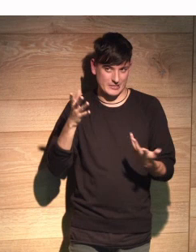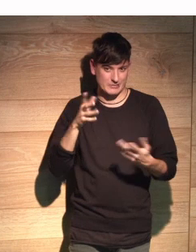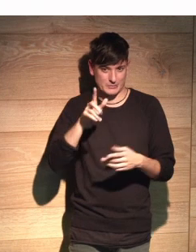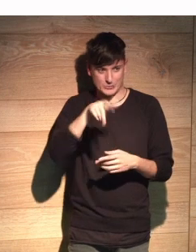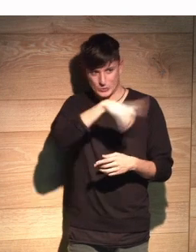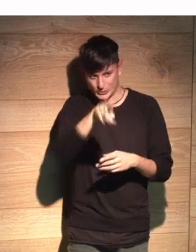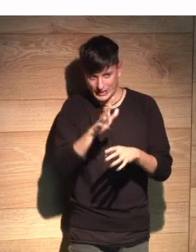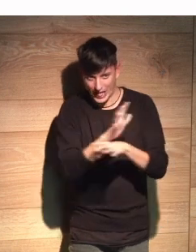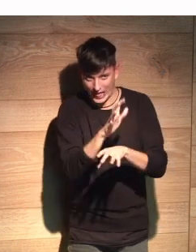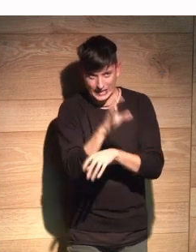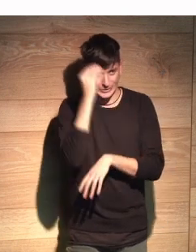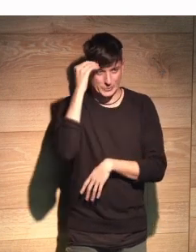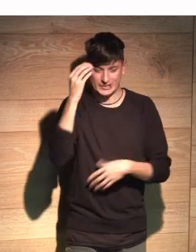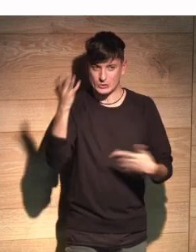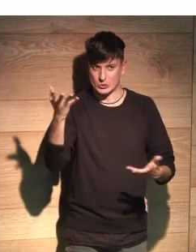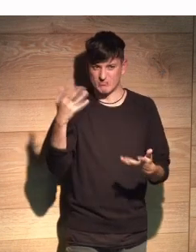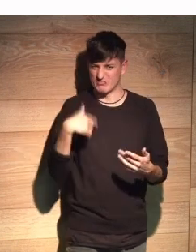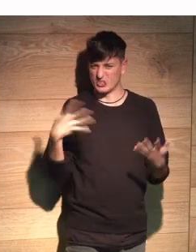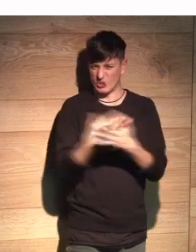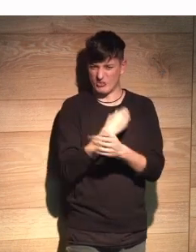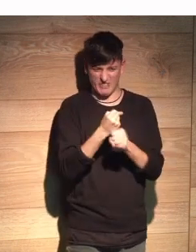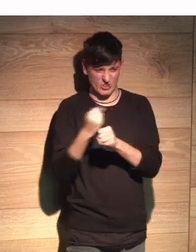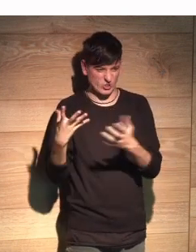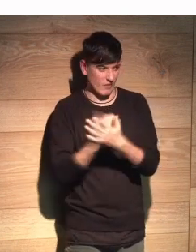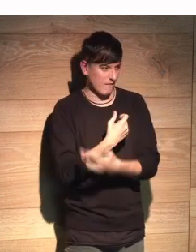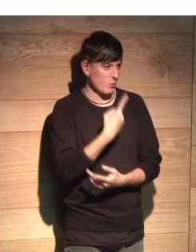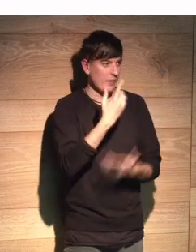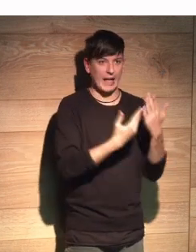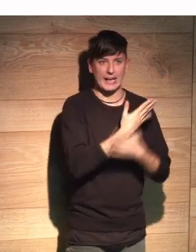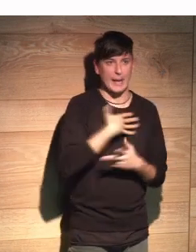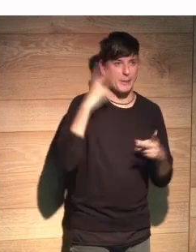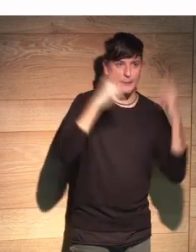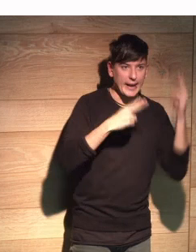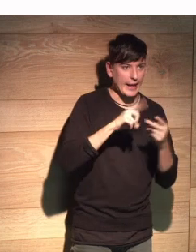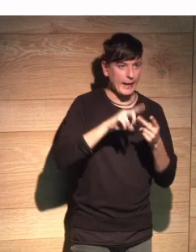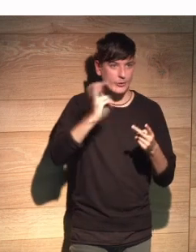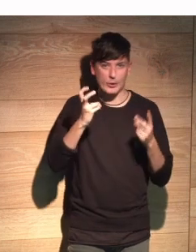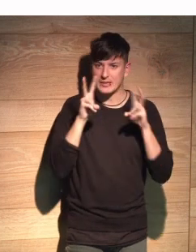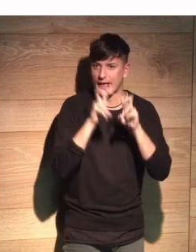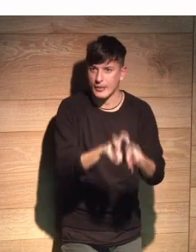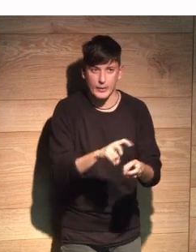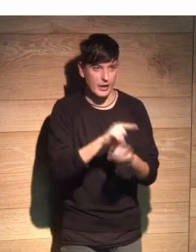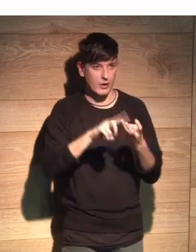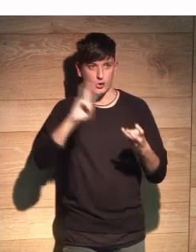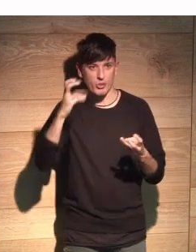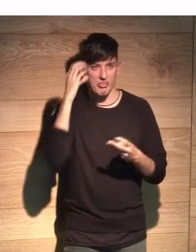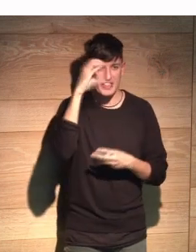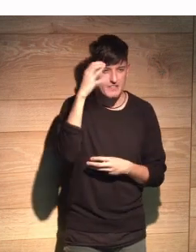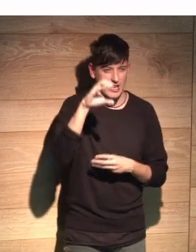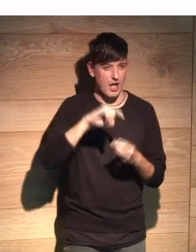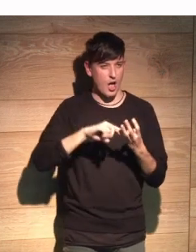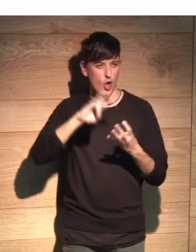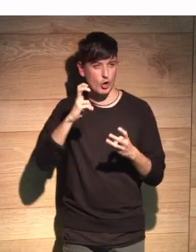are going to laugh at me. I wanted to be a little bit of everything. One day I wanted to be a hairdresser, another day a researcher, another